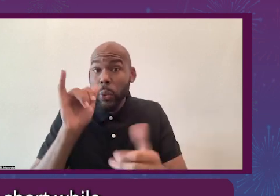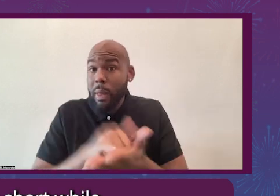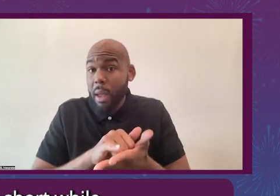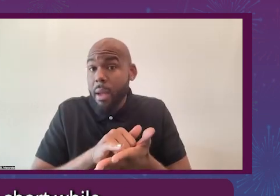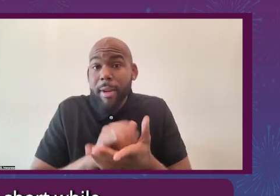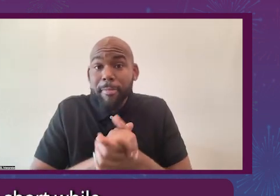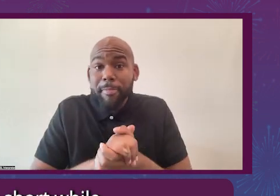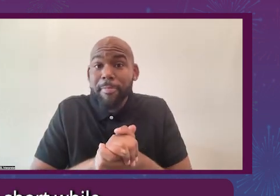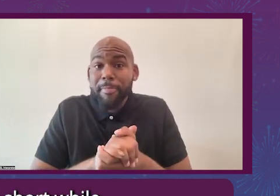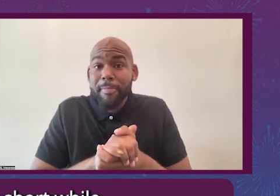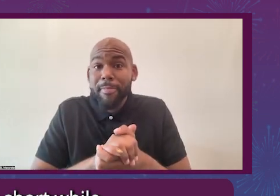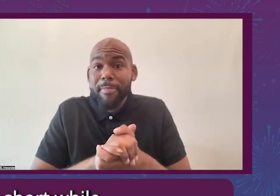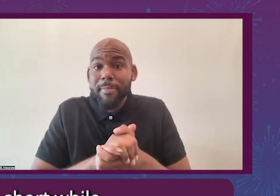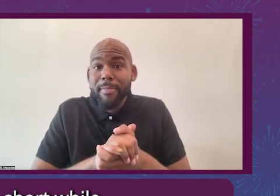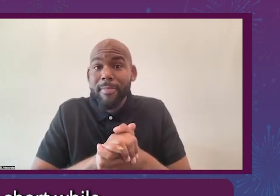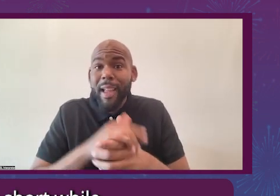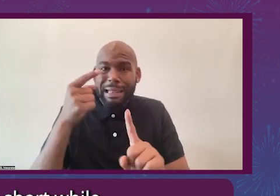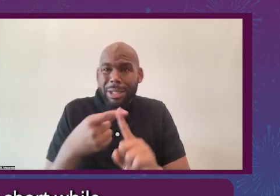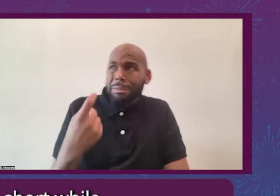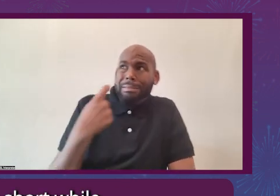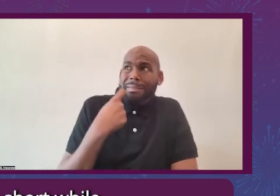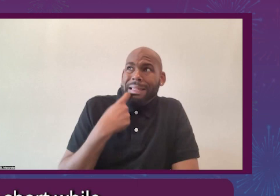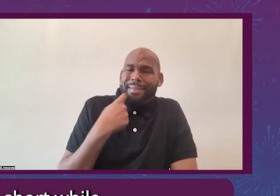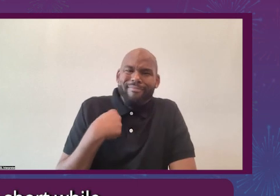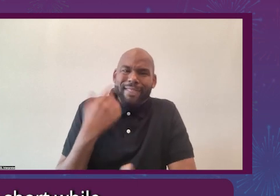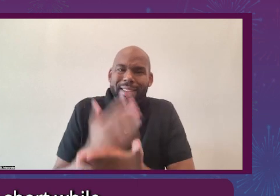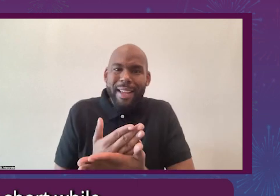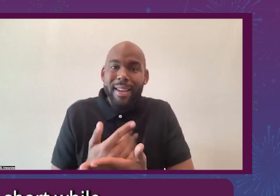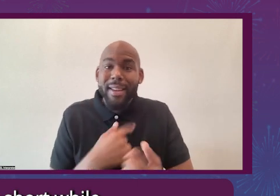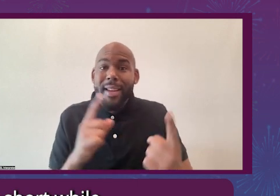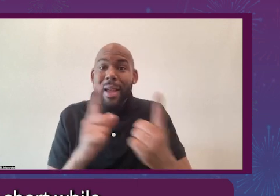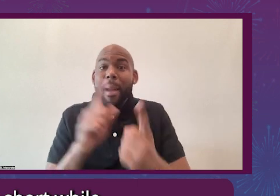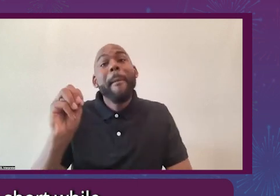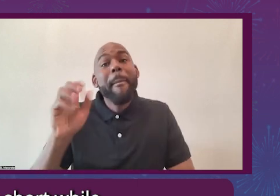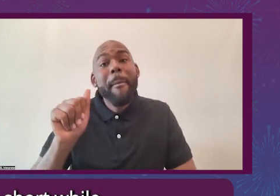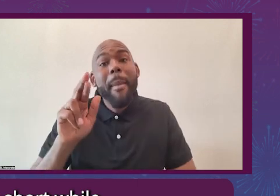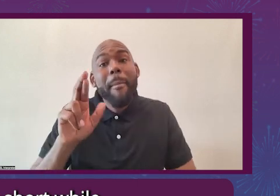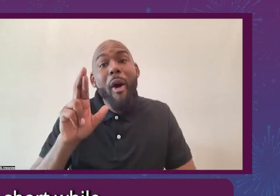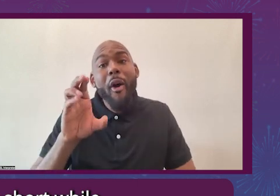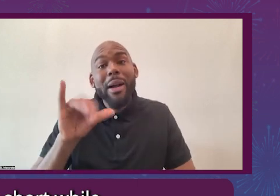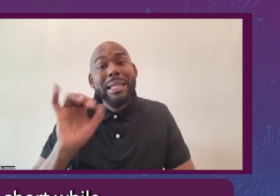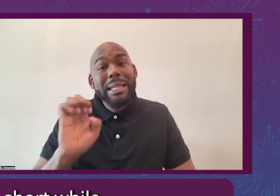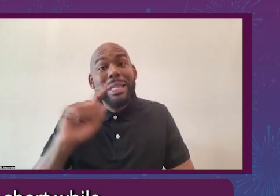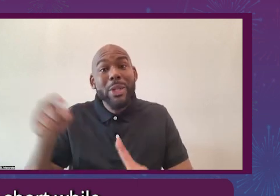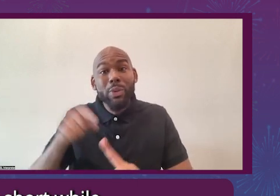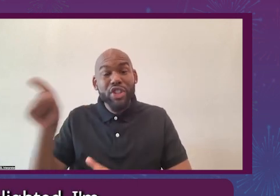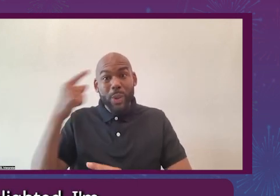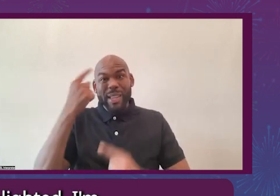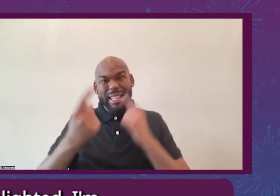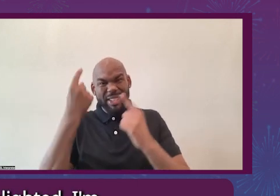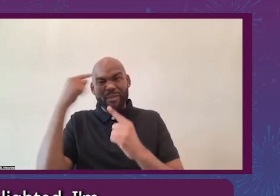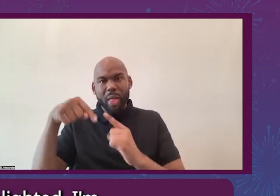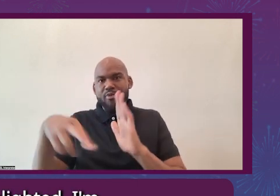until, a short while ago. I met Marcy when she was being considered for